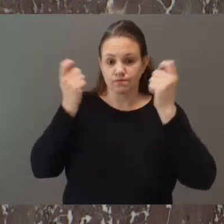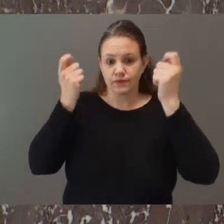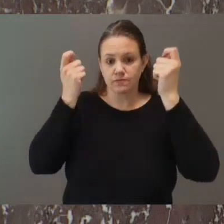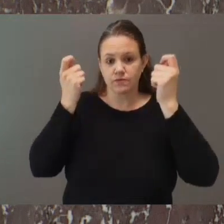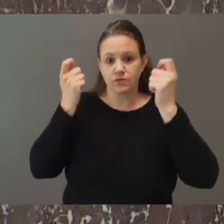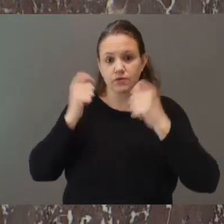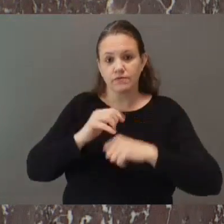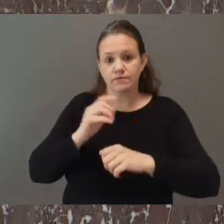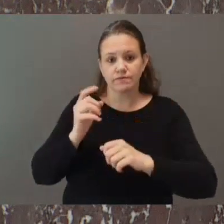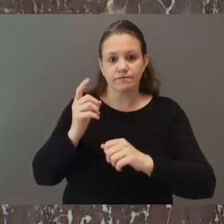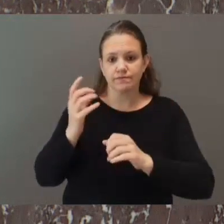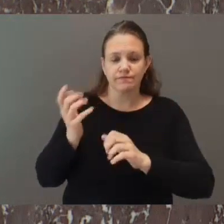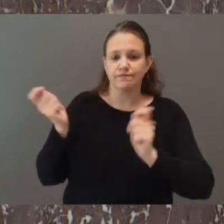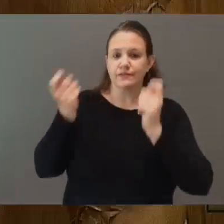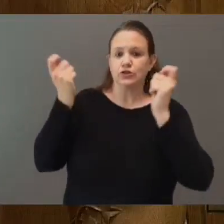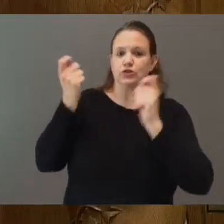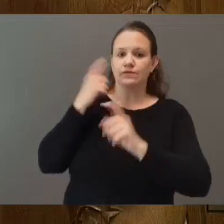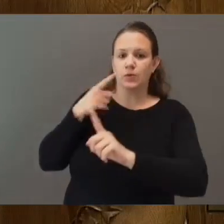Thank you, ma'am.